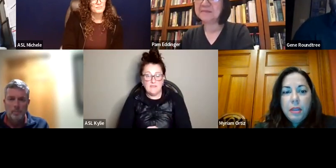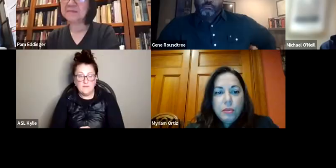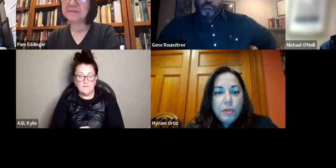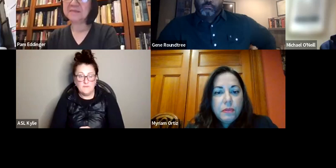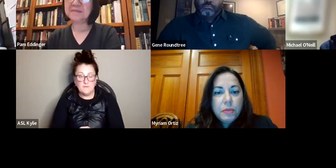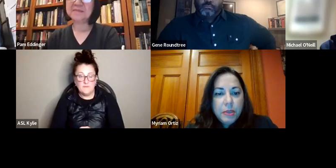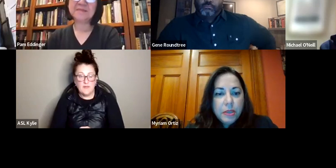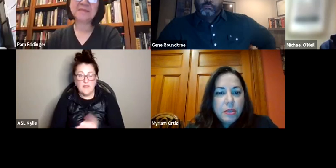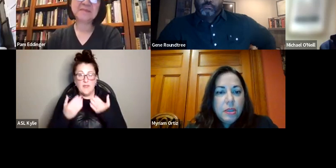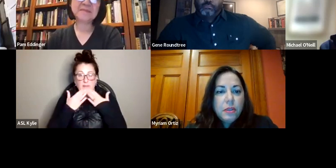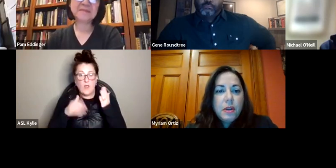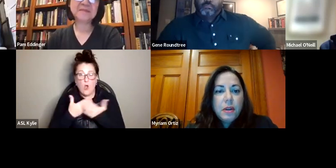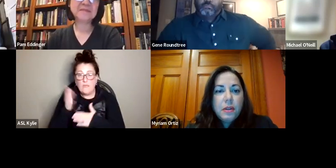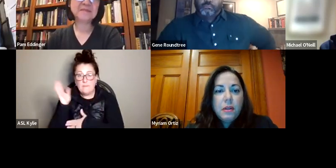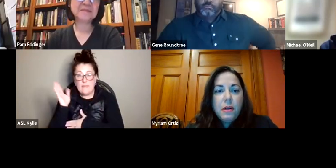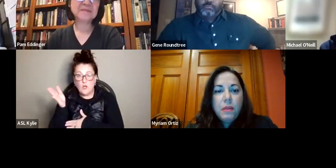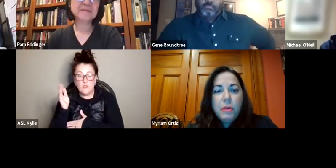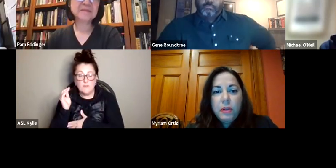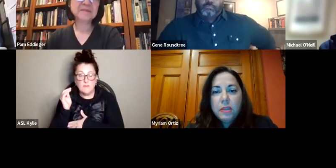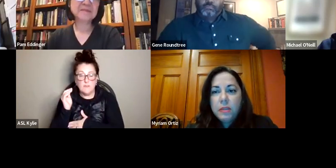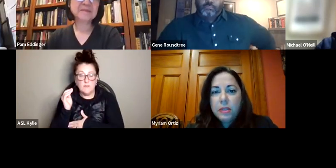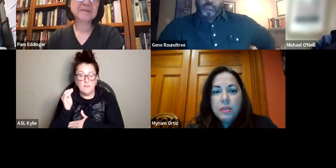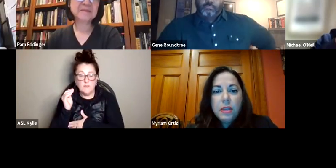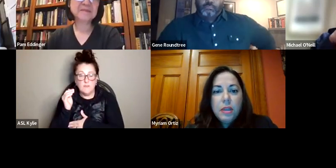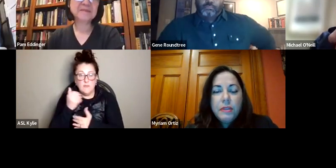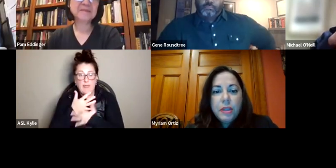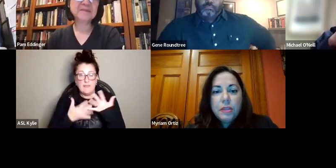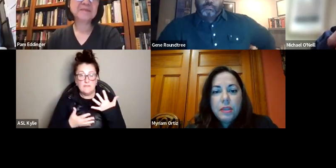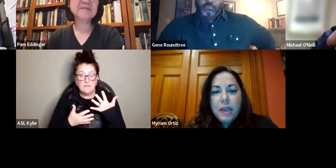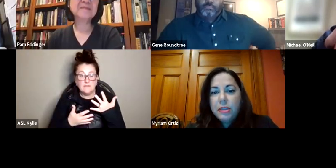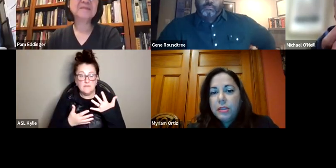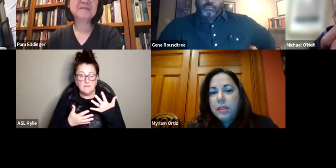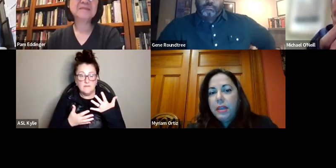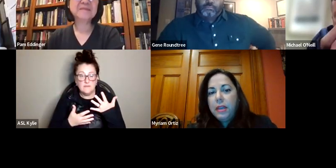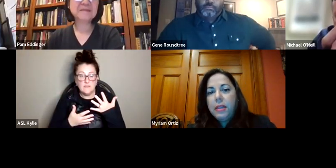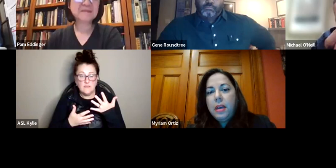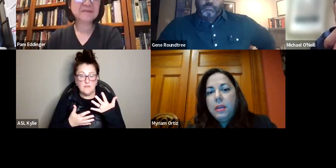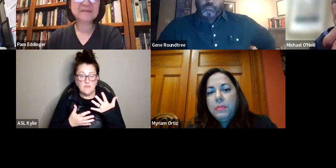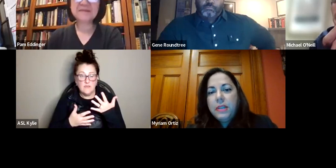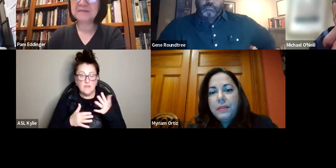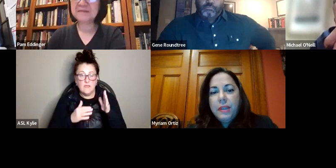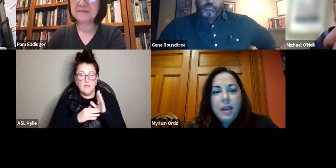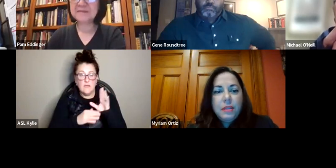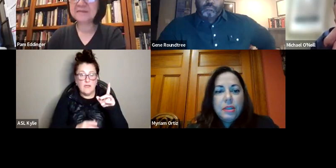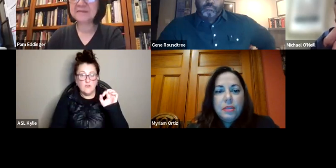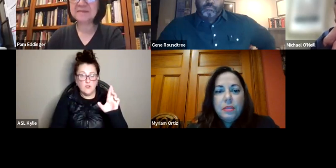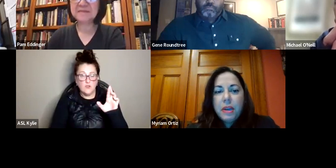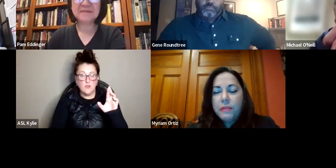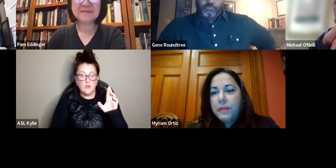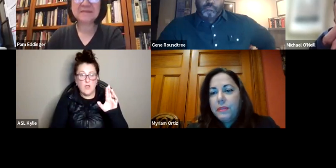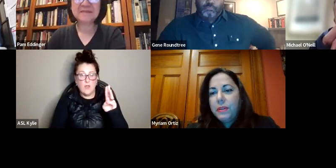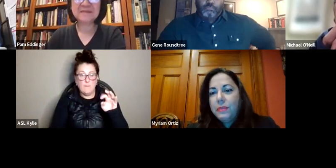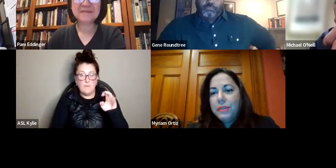And thank you to all of our speakers. These are all our speakers, Dr. Ettinger and Ms. Harvey. I'll turn